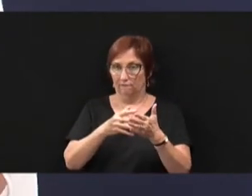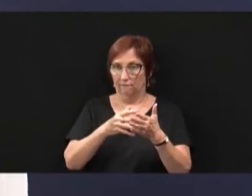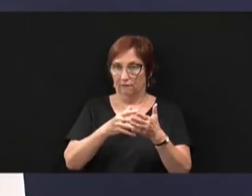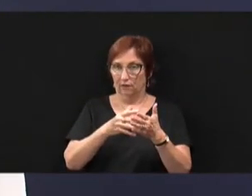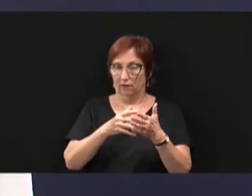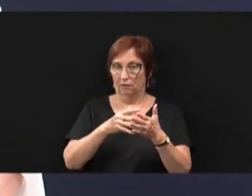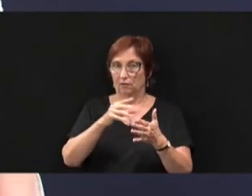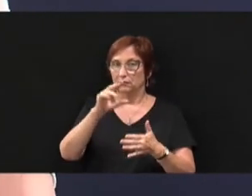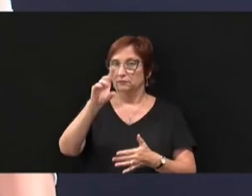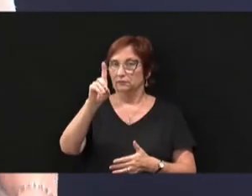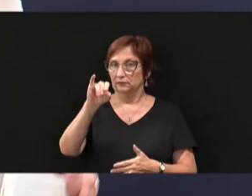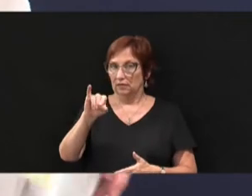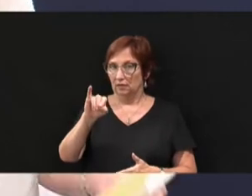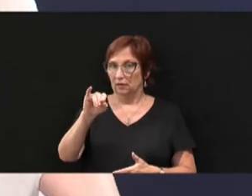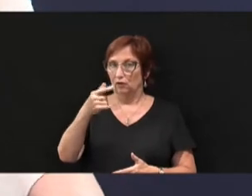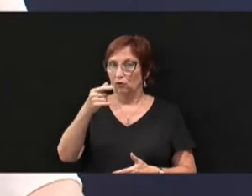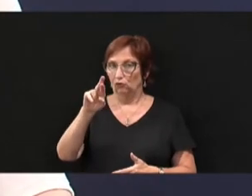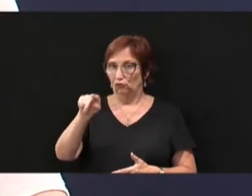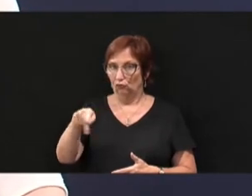is